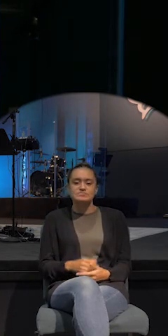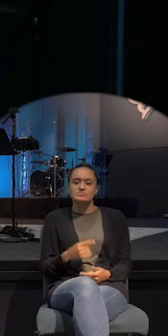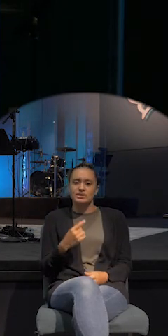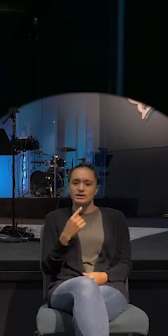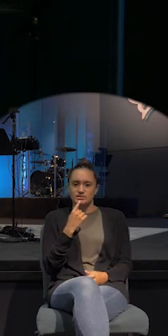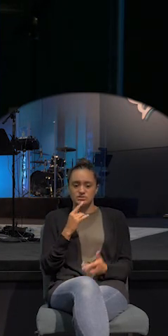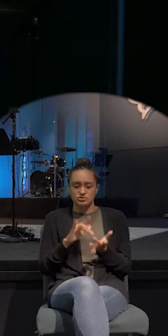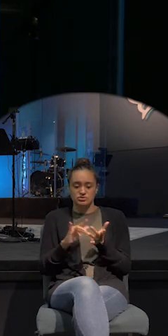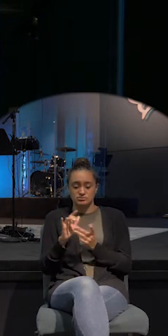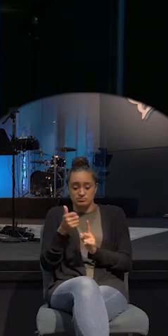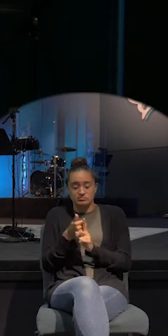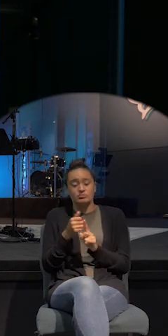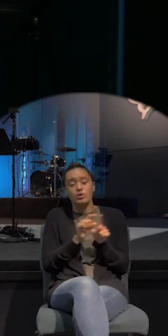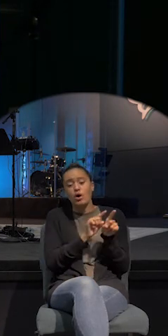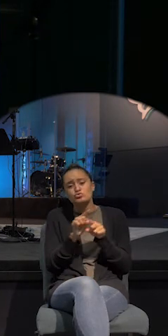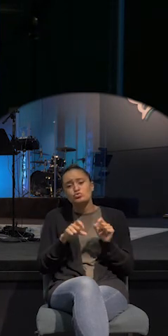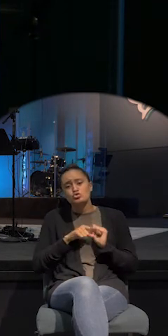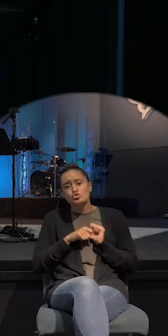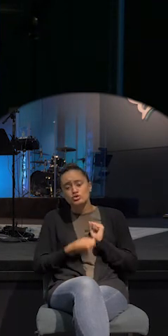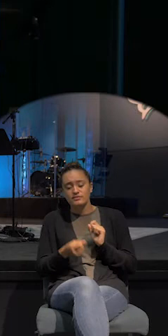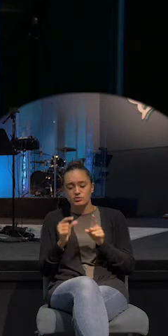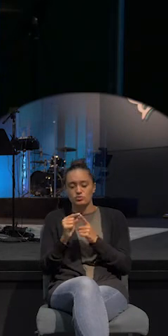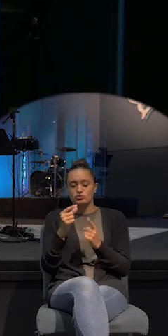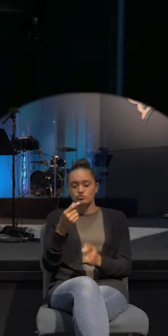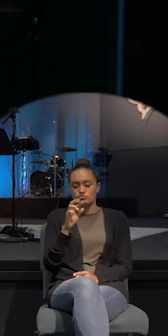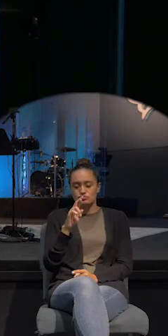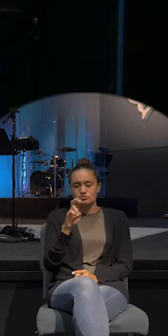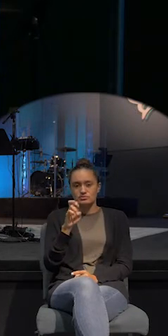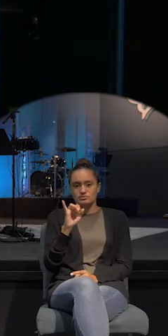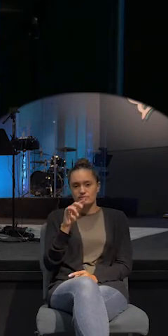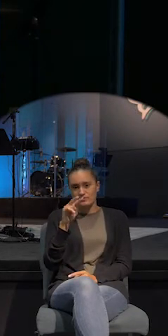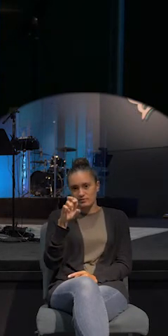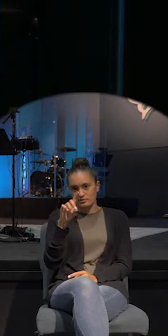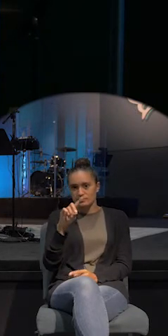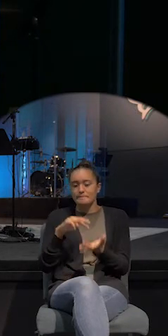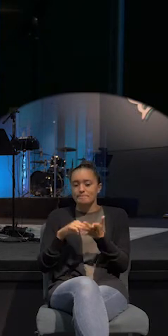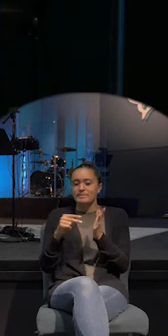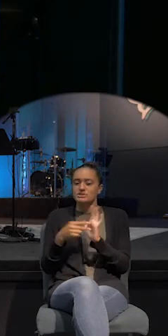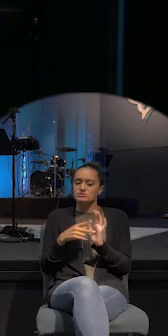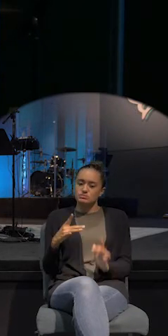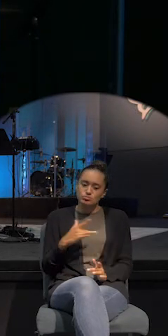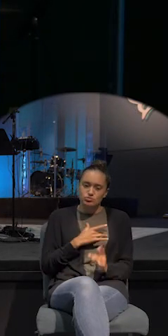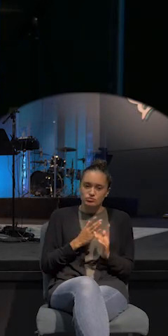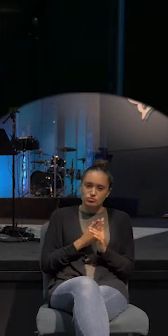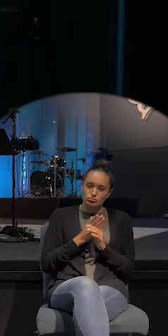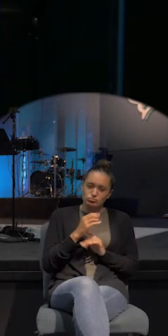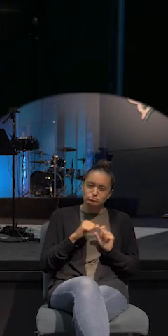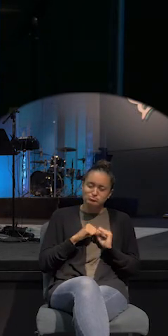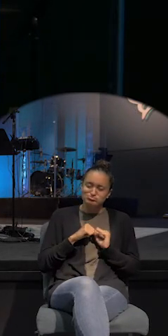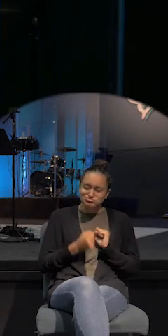also grieved. That word grieved means to be moved by grief